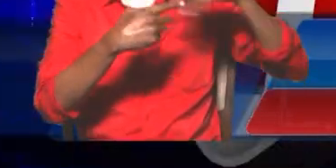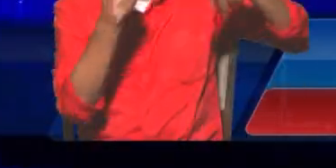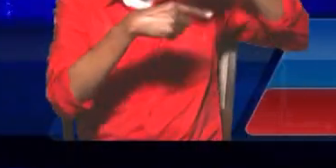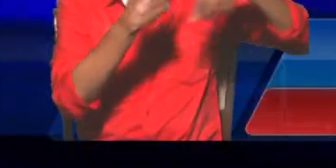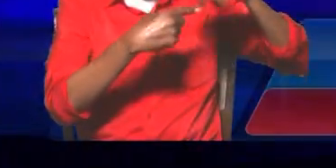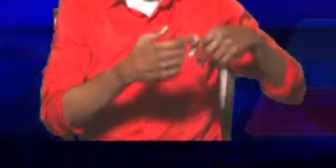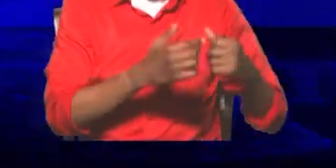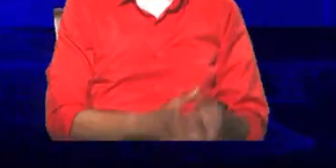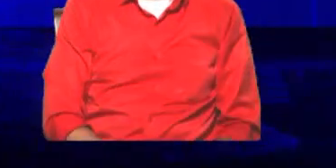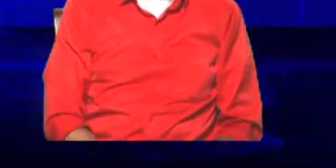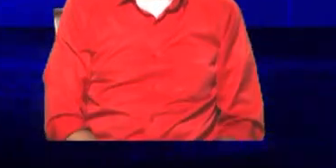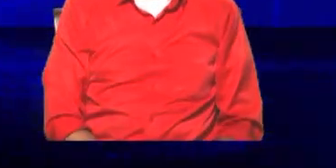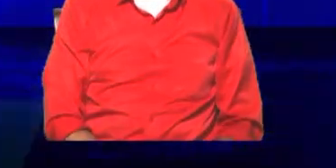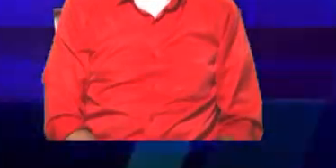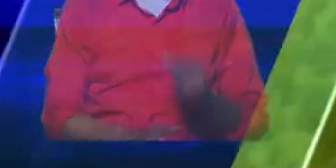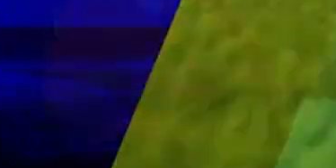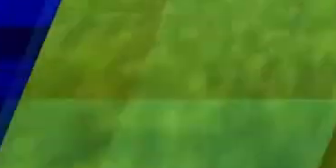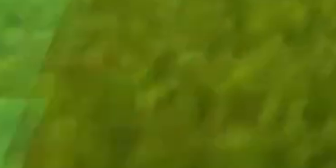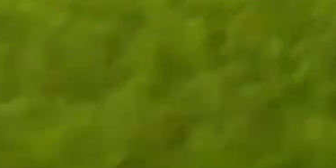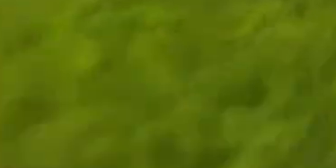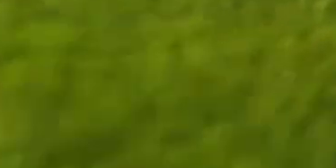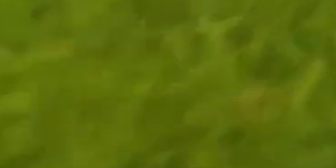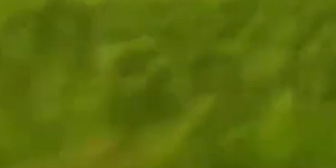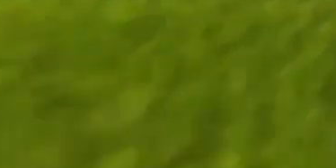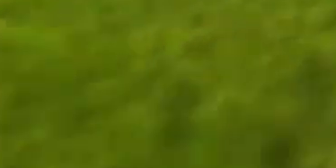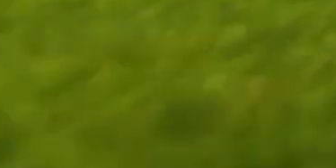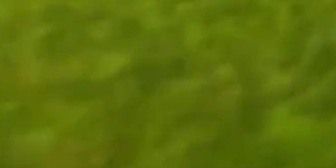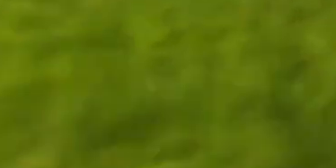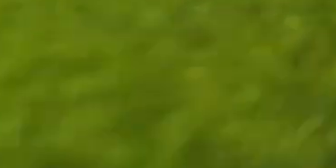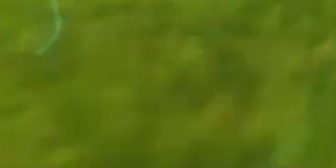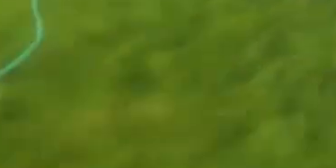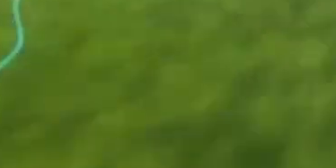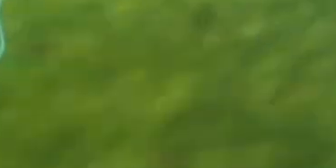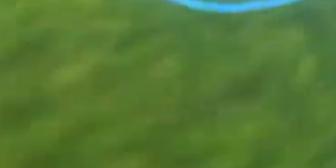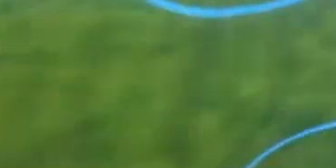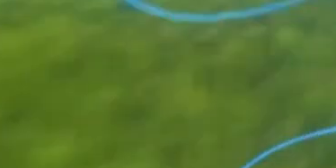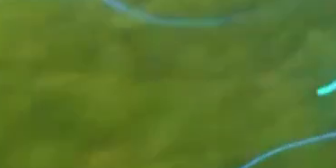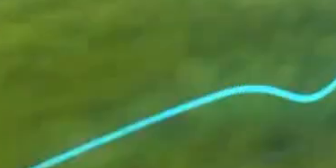I am Terry Ann Brown Campbell, and this is Evolving Energy.